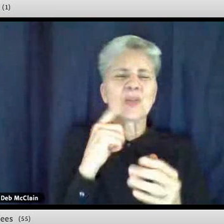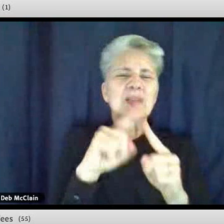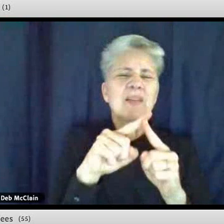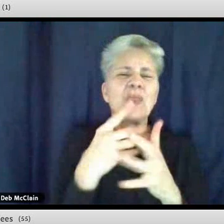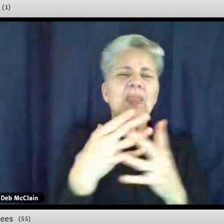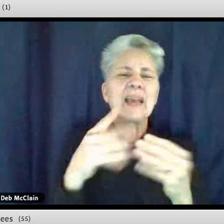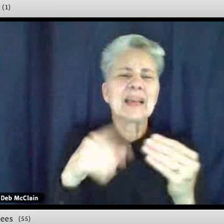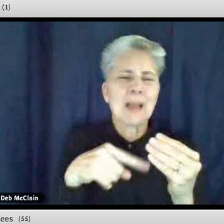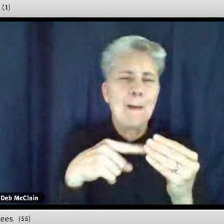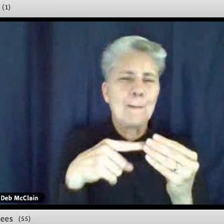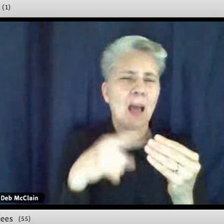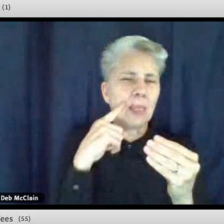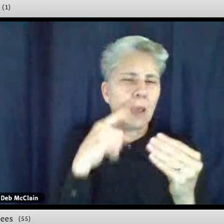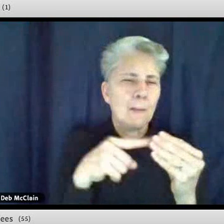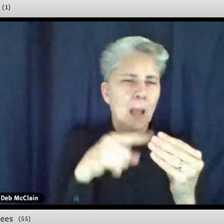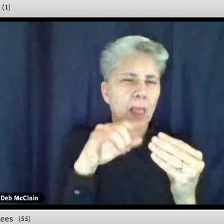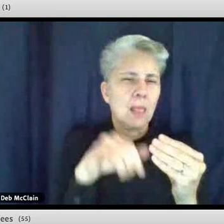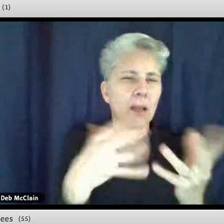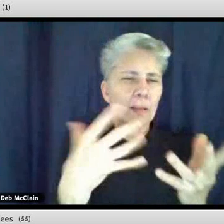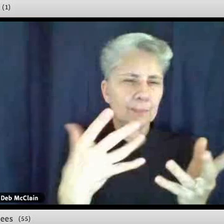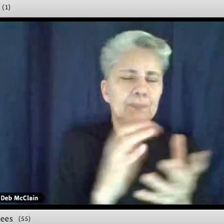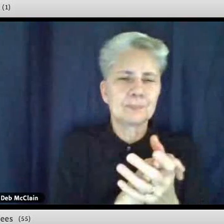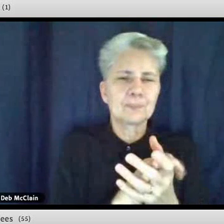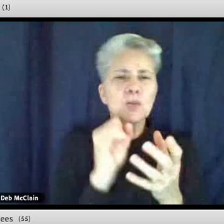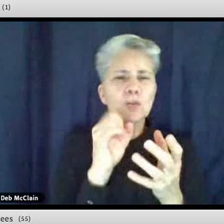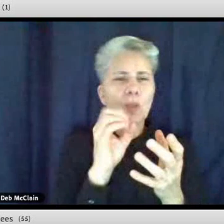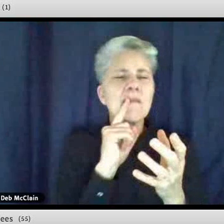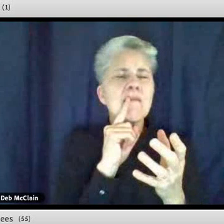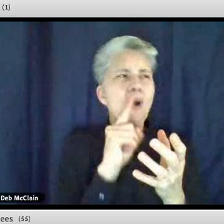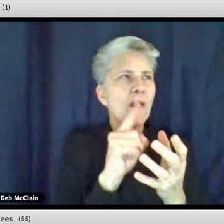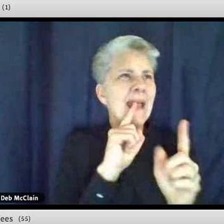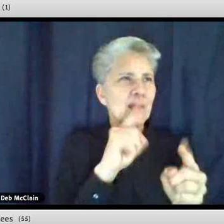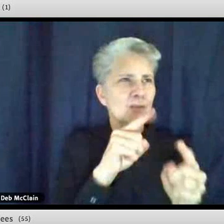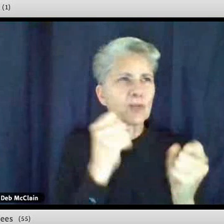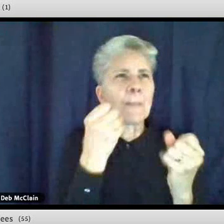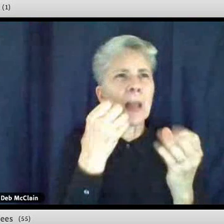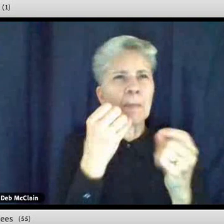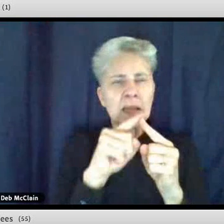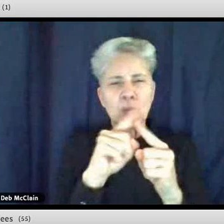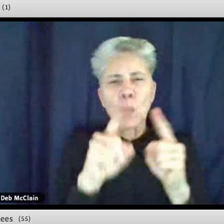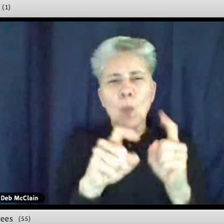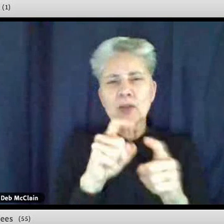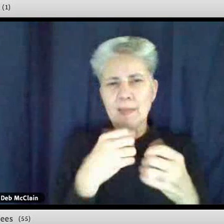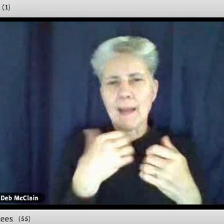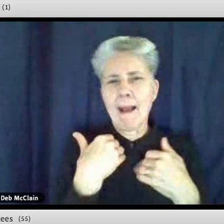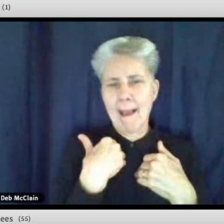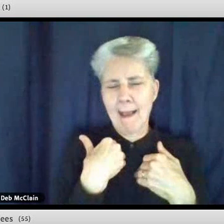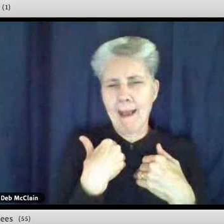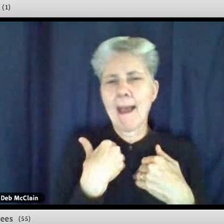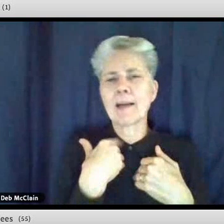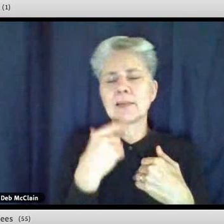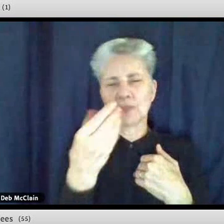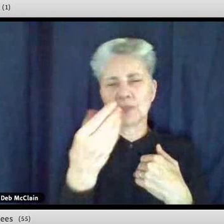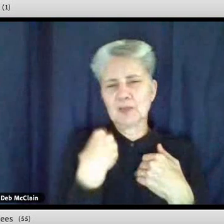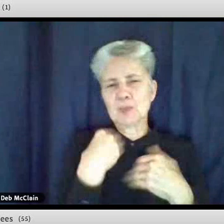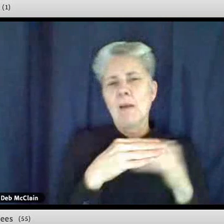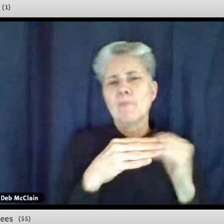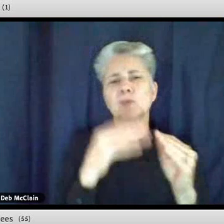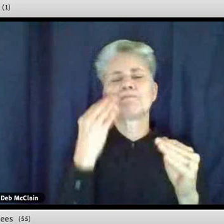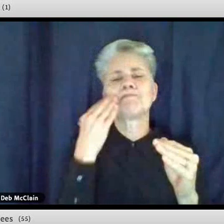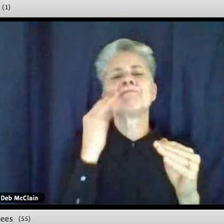about thinking about that. So it does answer a lot of the different questions that I had, and it's comforting to me to know